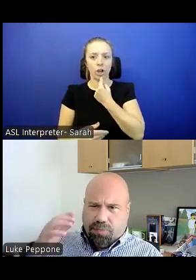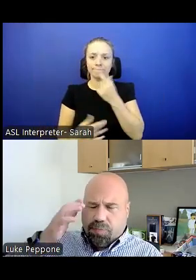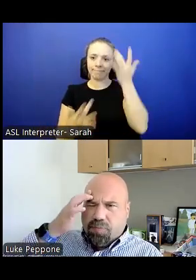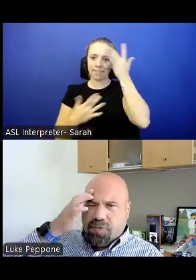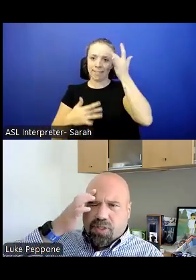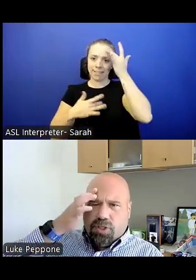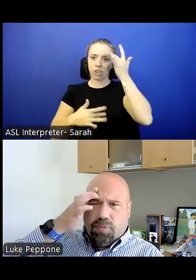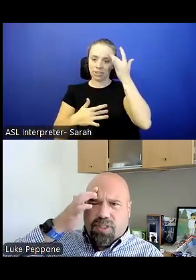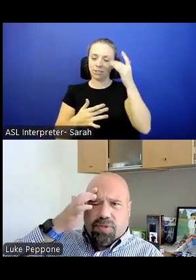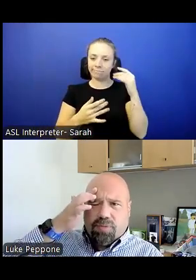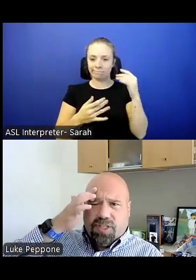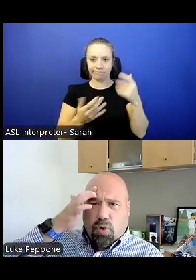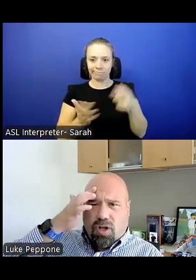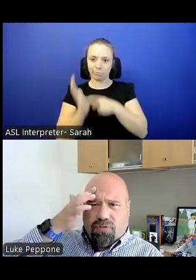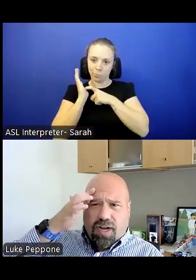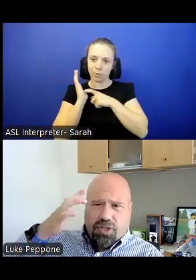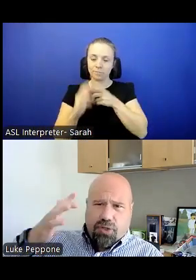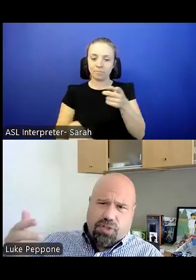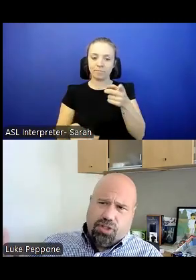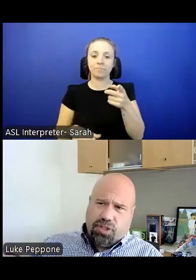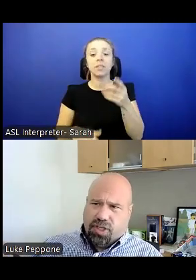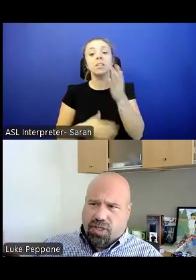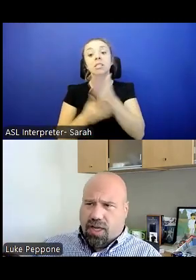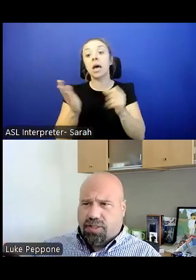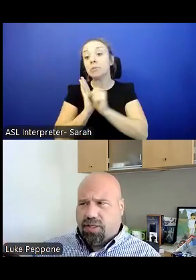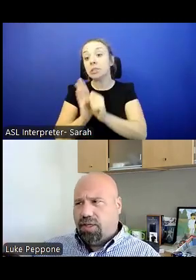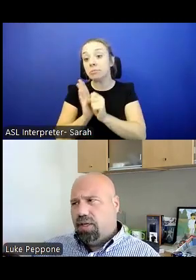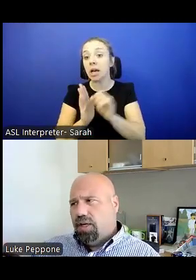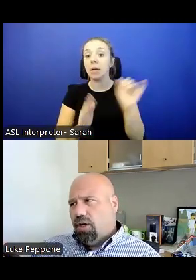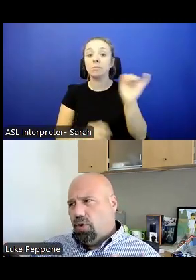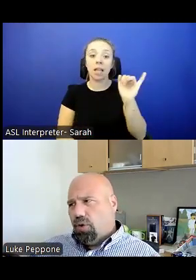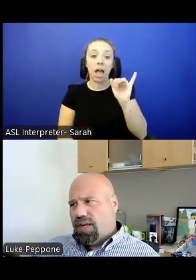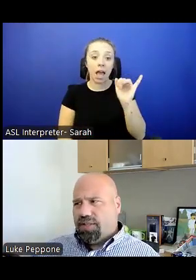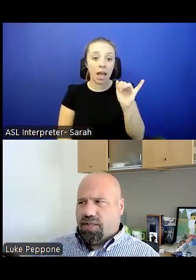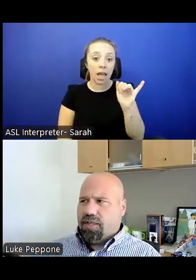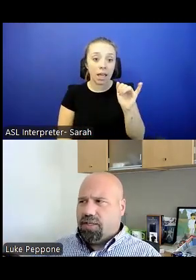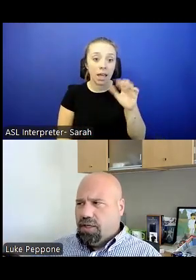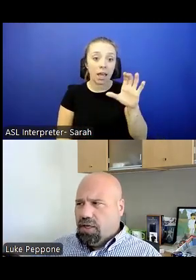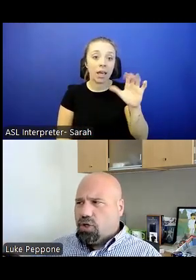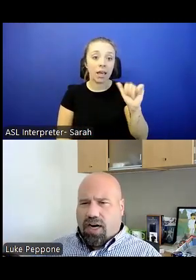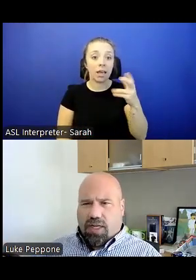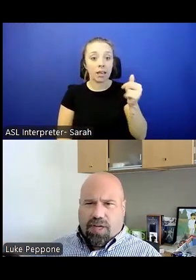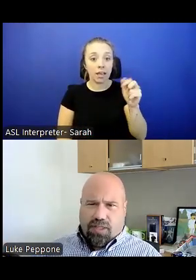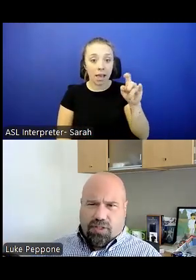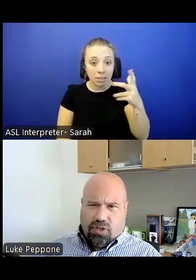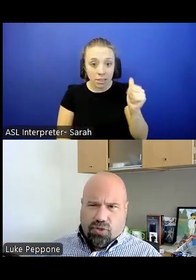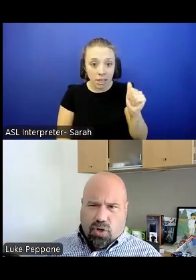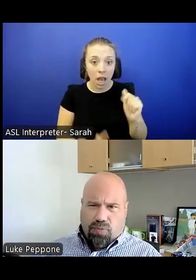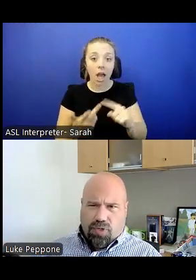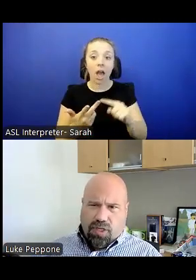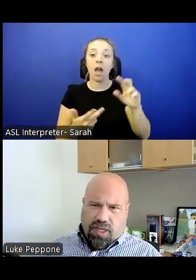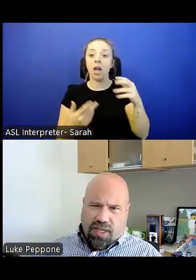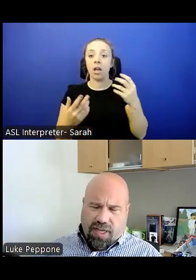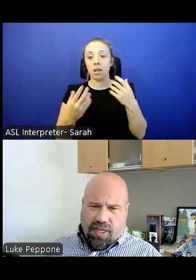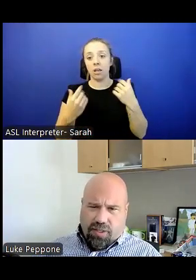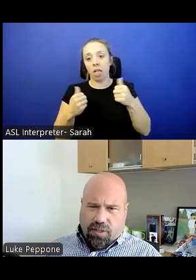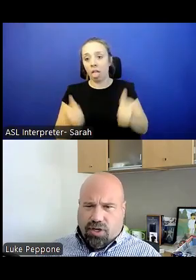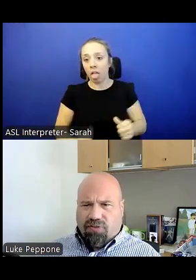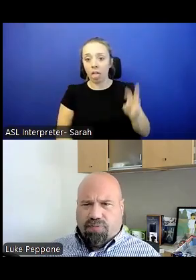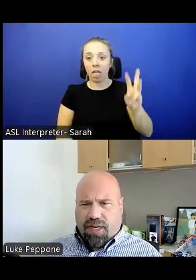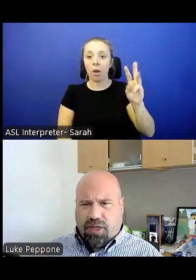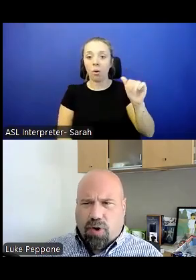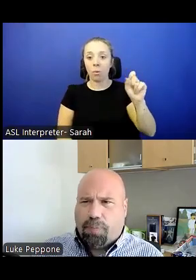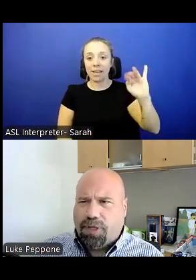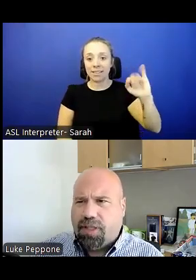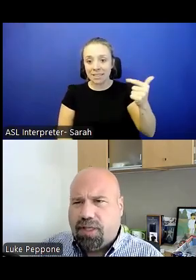would need. There were some symptoms that qualified you, such as cachexia or wasting, chronic pain syndrome, and